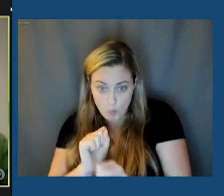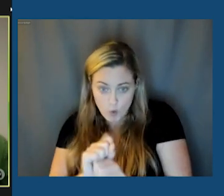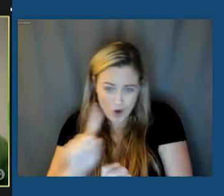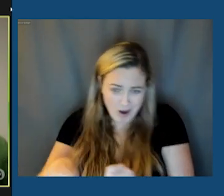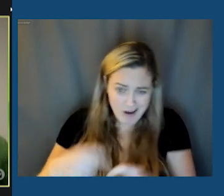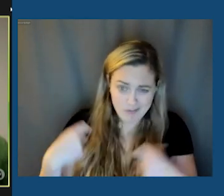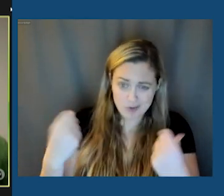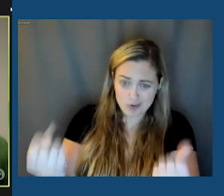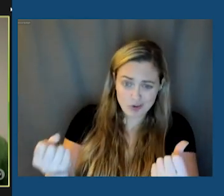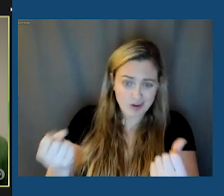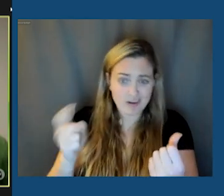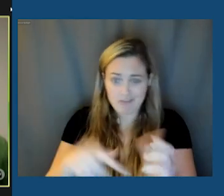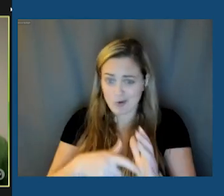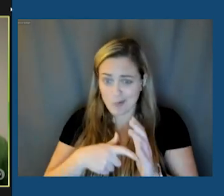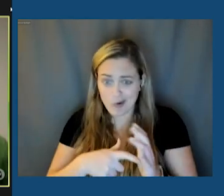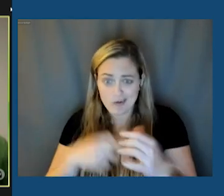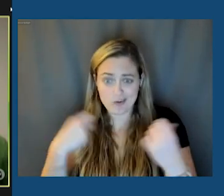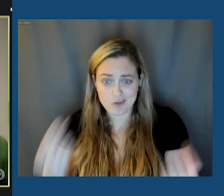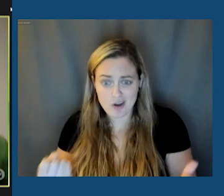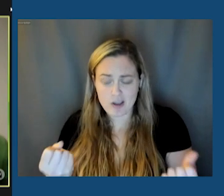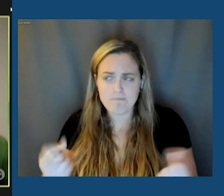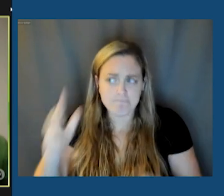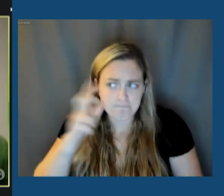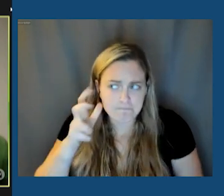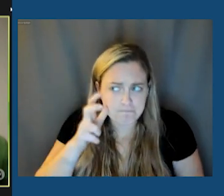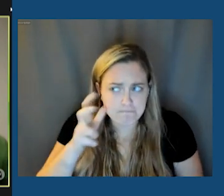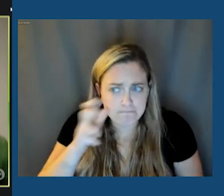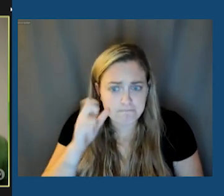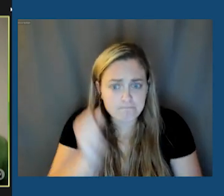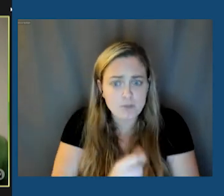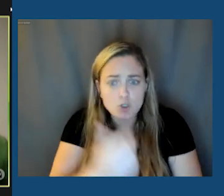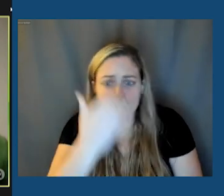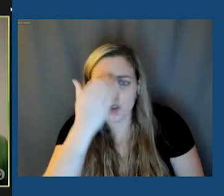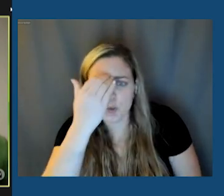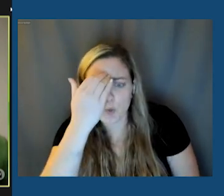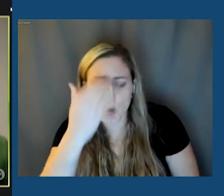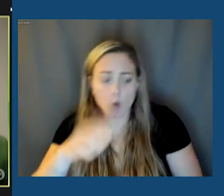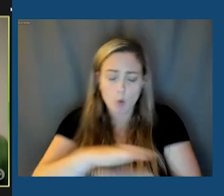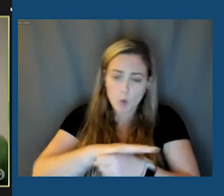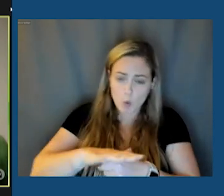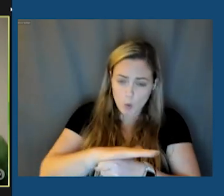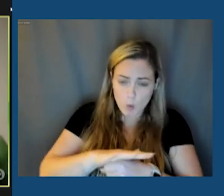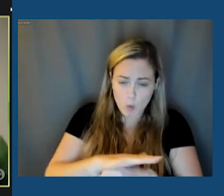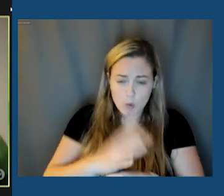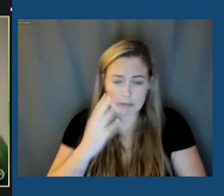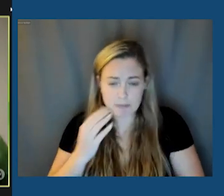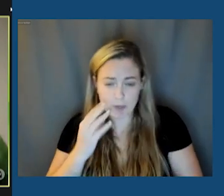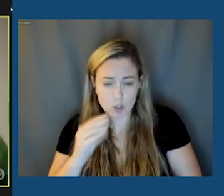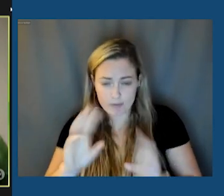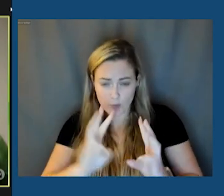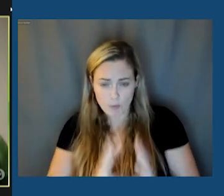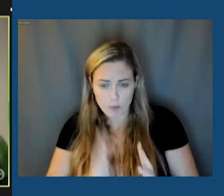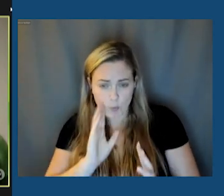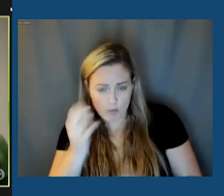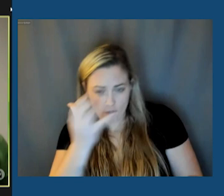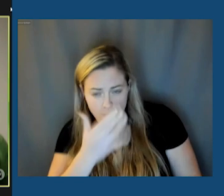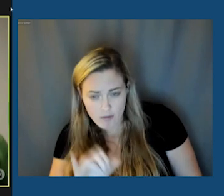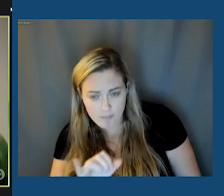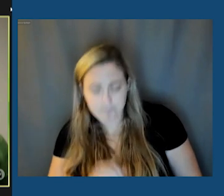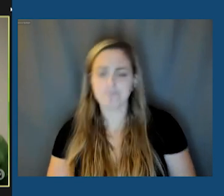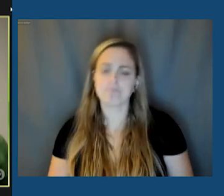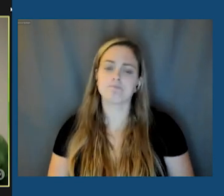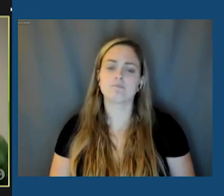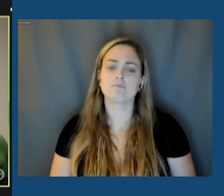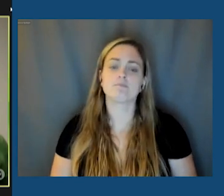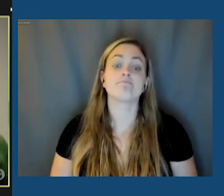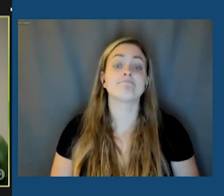to leave your house, turn on the news, make sure you know what your local area is experiencing. And we want to make sure that folks